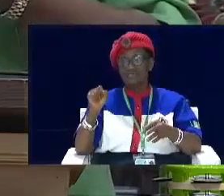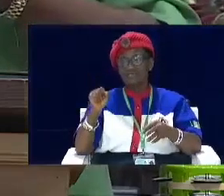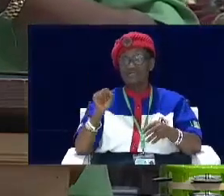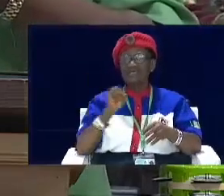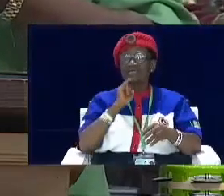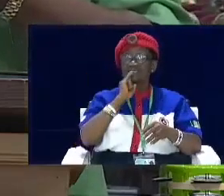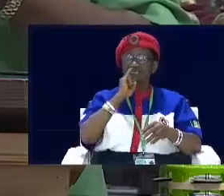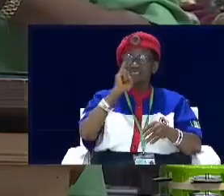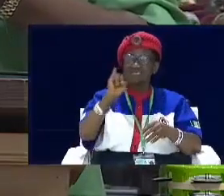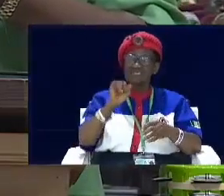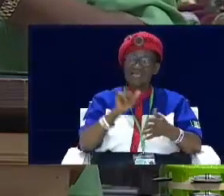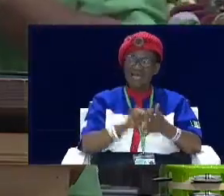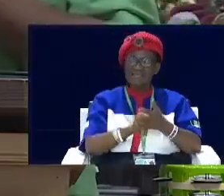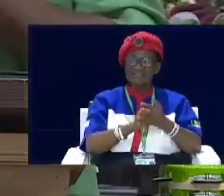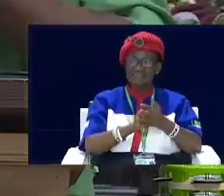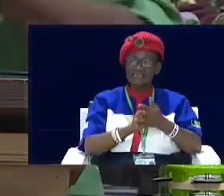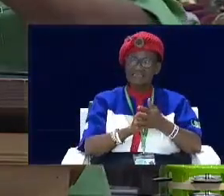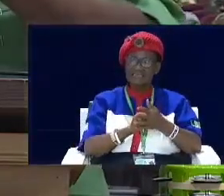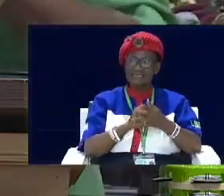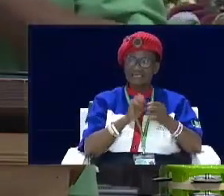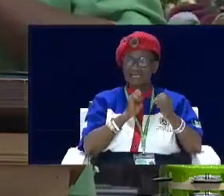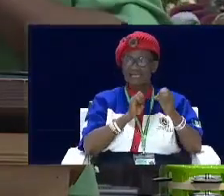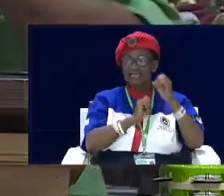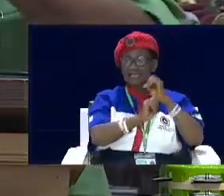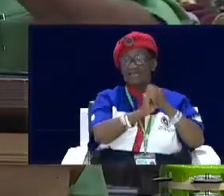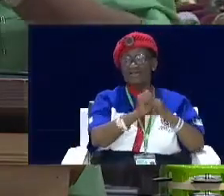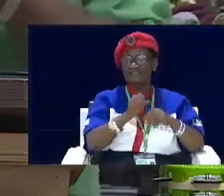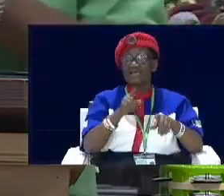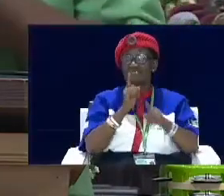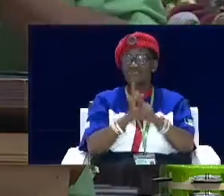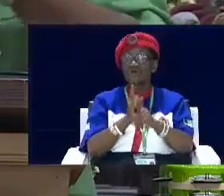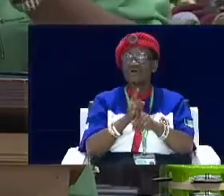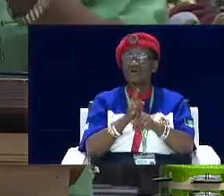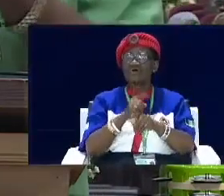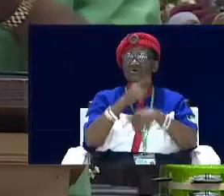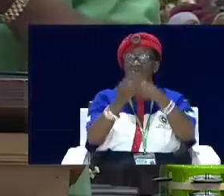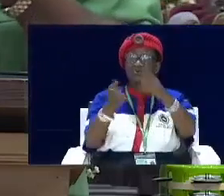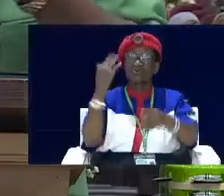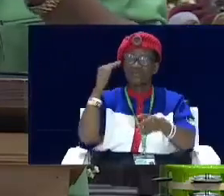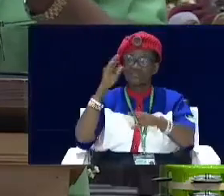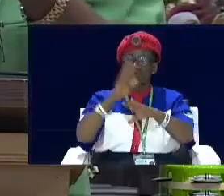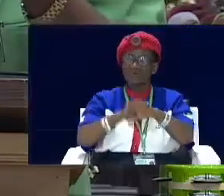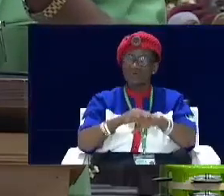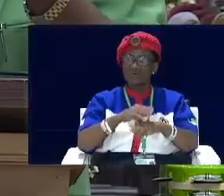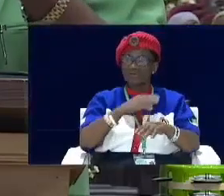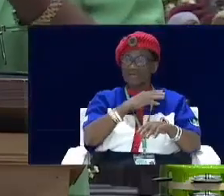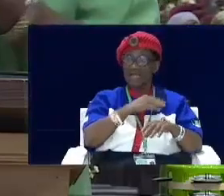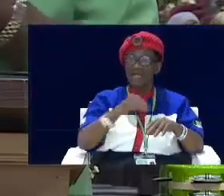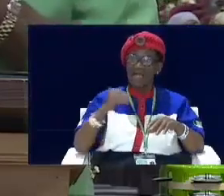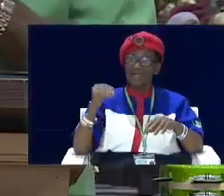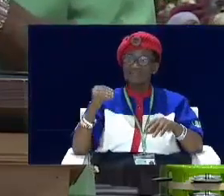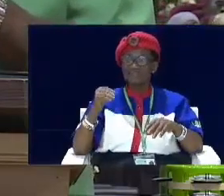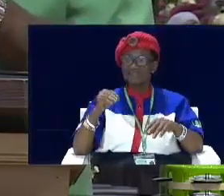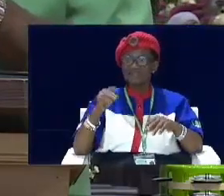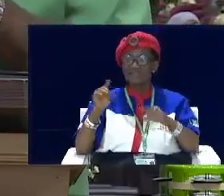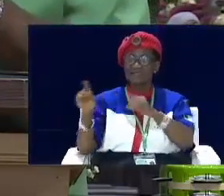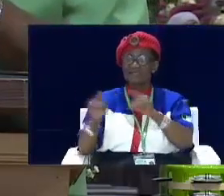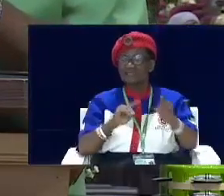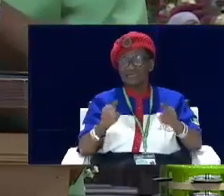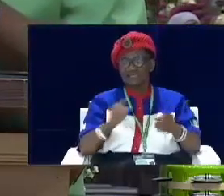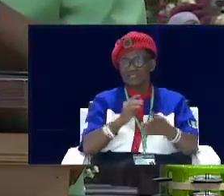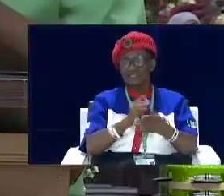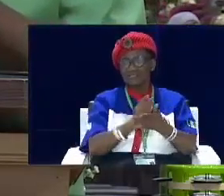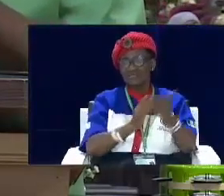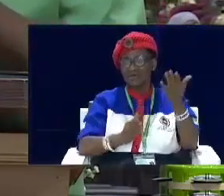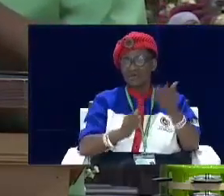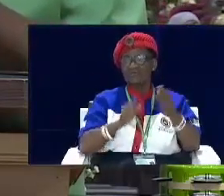that Elisha just went on and continued to perform miracles. O Elisha kan kọjá lọ